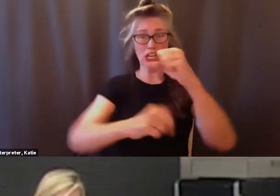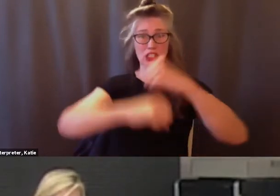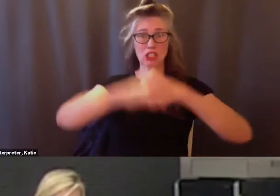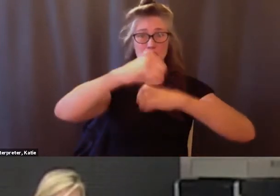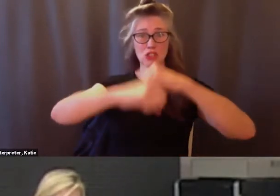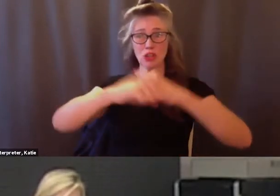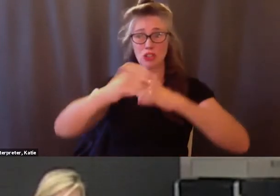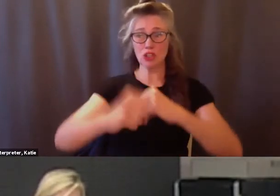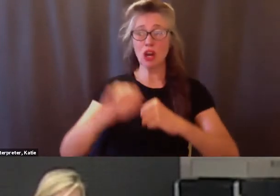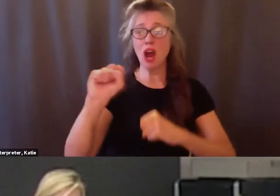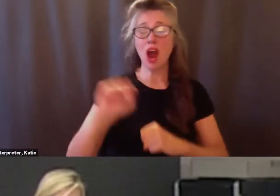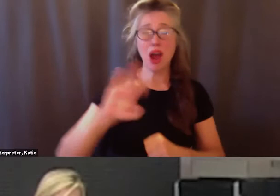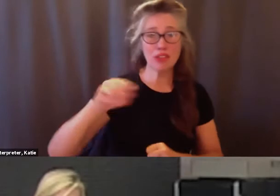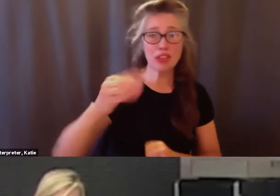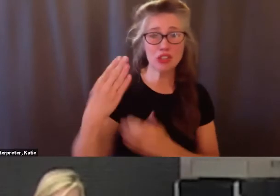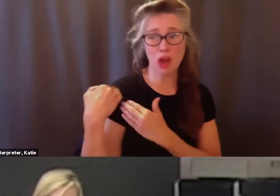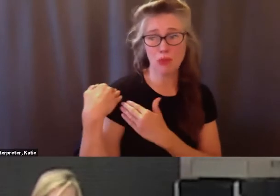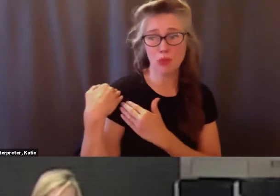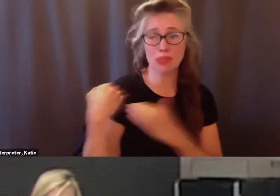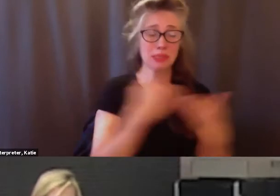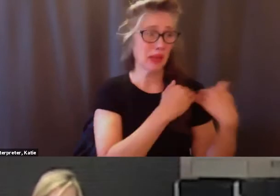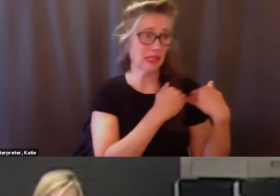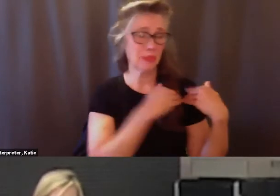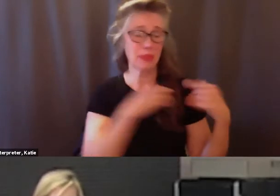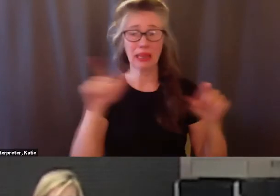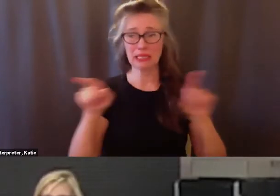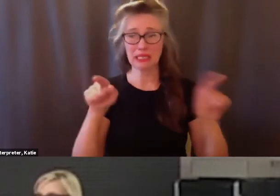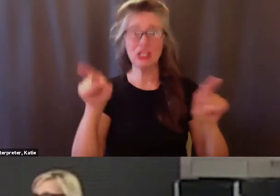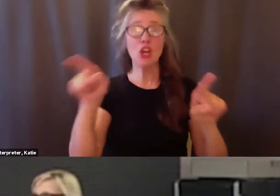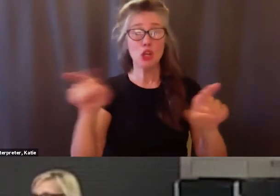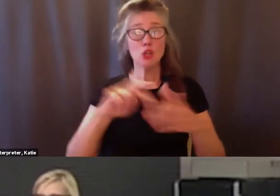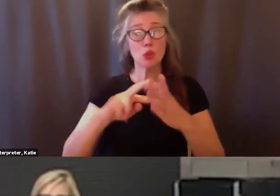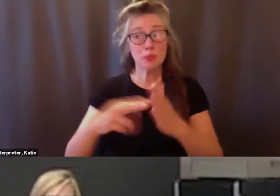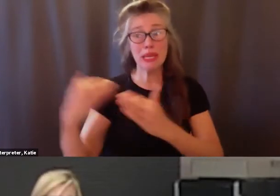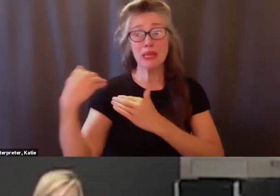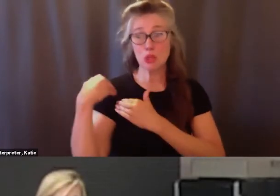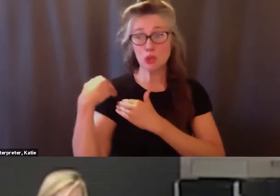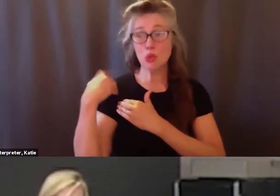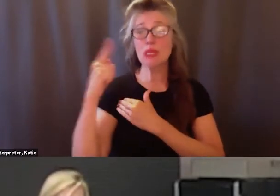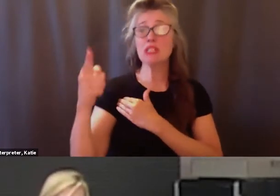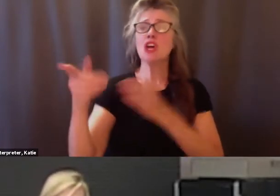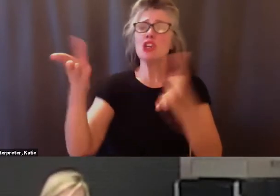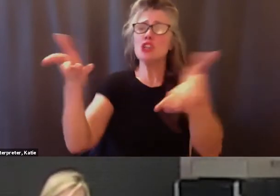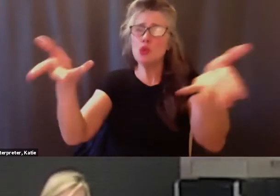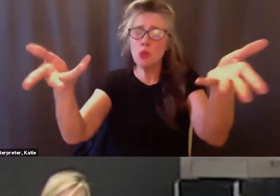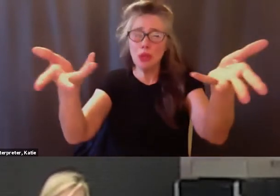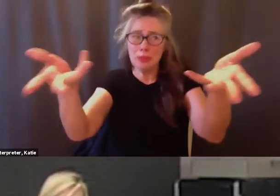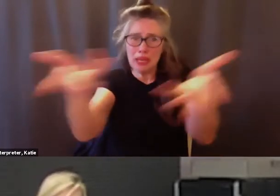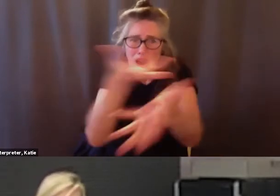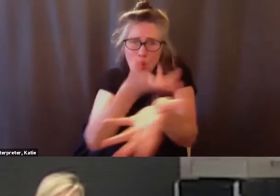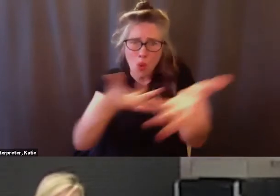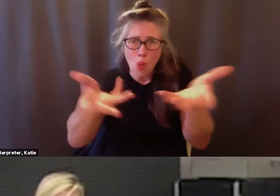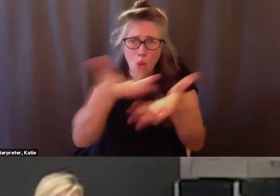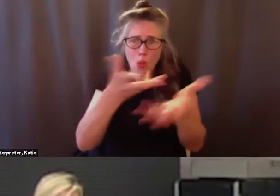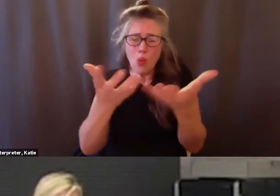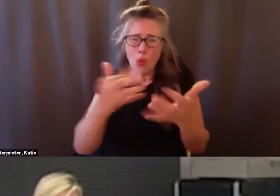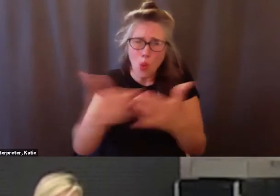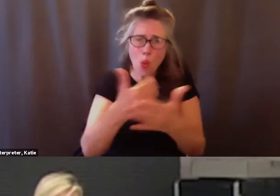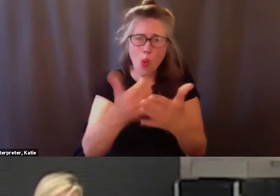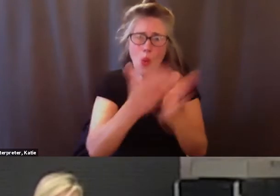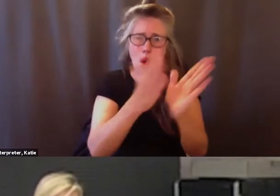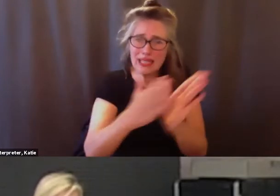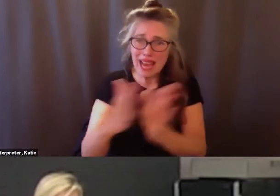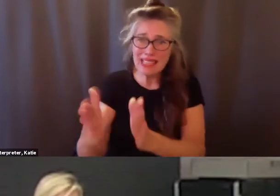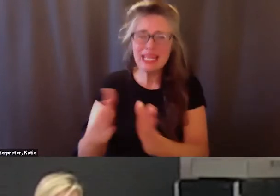words, you're reorganizing the duties and the students will continue to be served. That was my main concern. And I